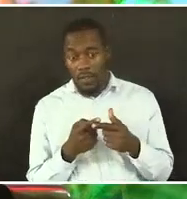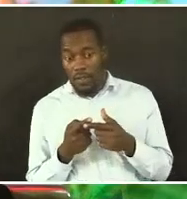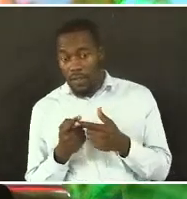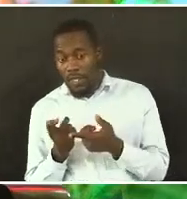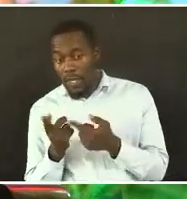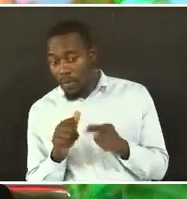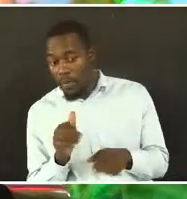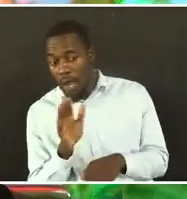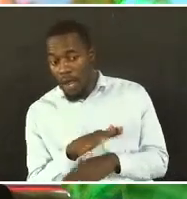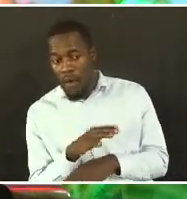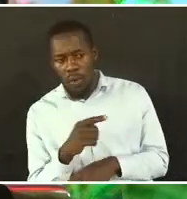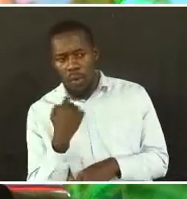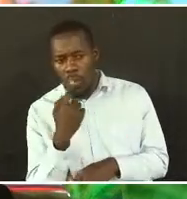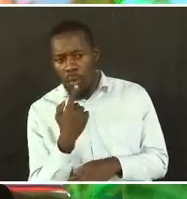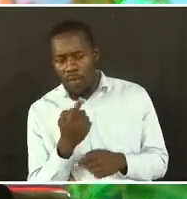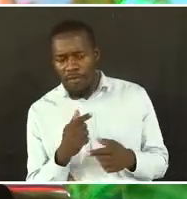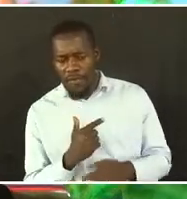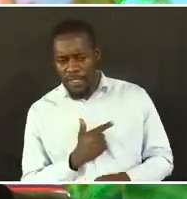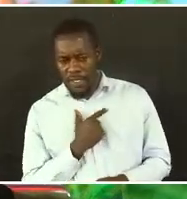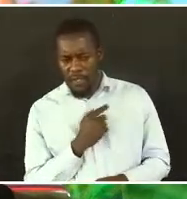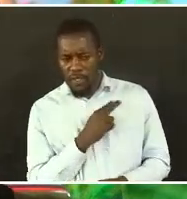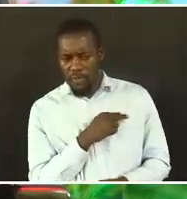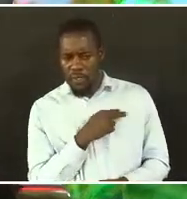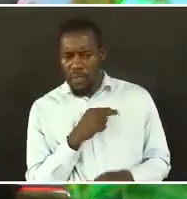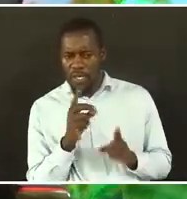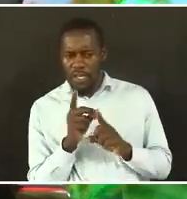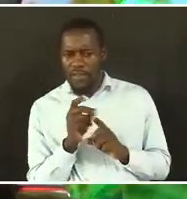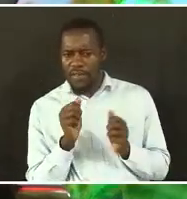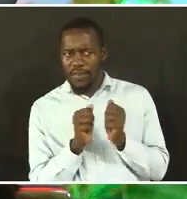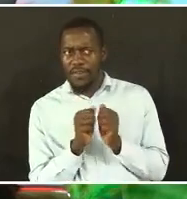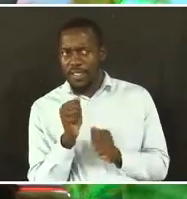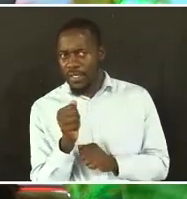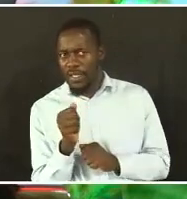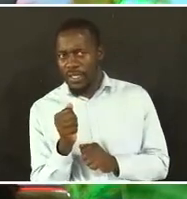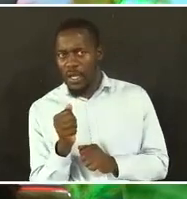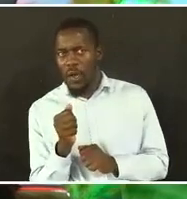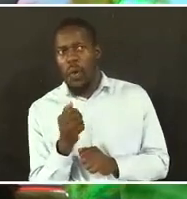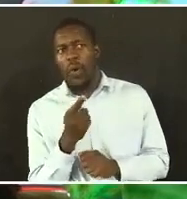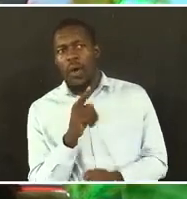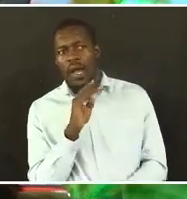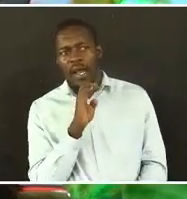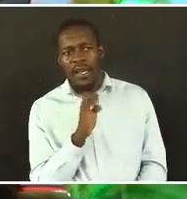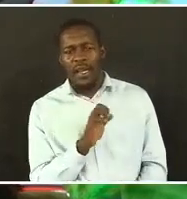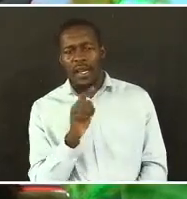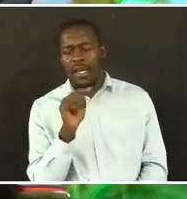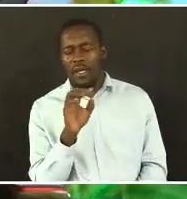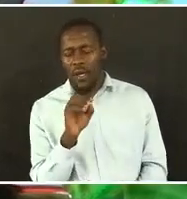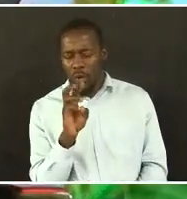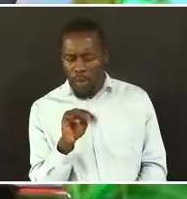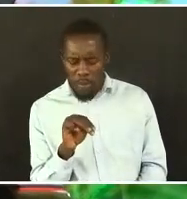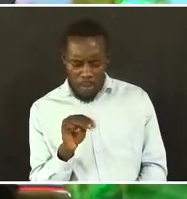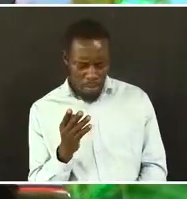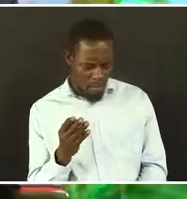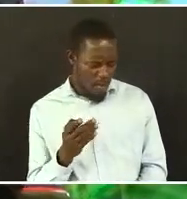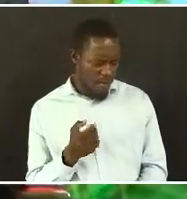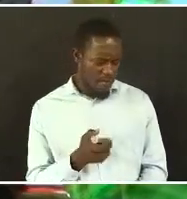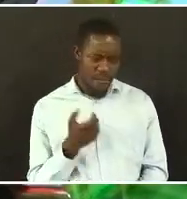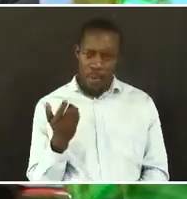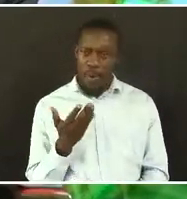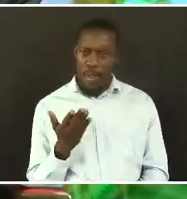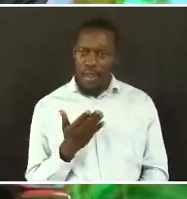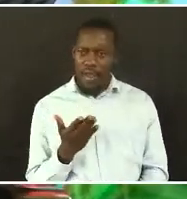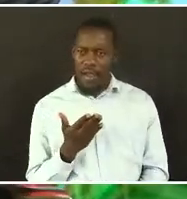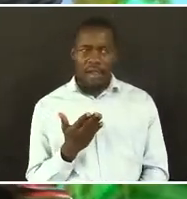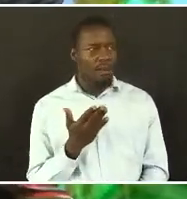hospital on 15th of June? Then the hospital checks and says, no, it was Elder Tom. And then they go check, where is Elder Tom?